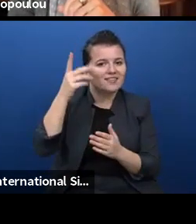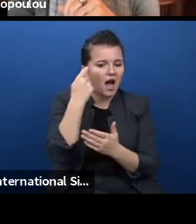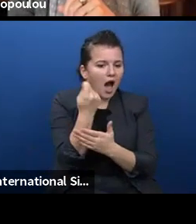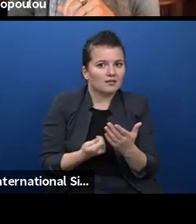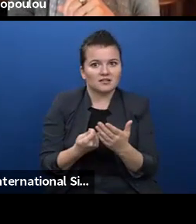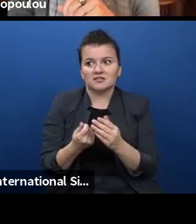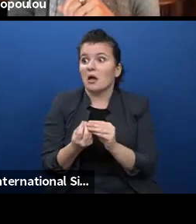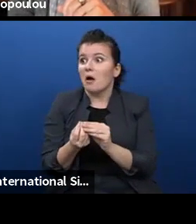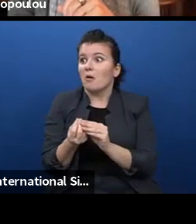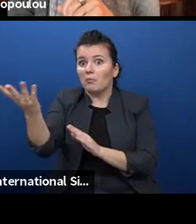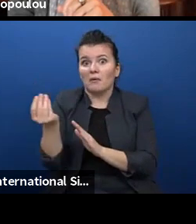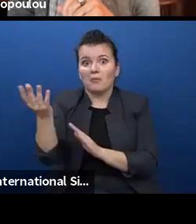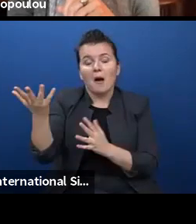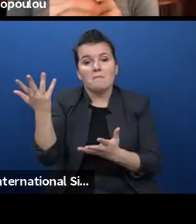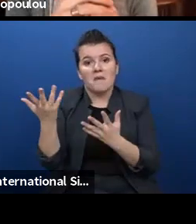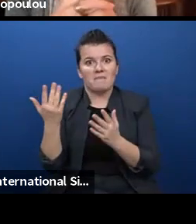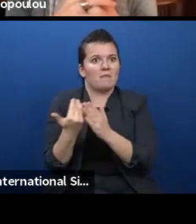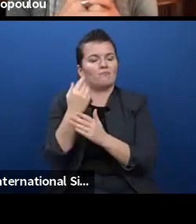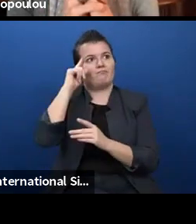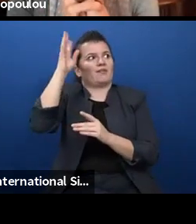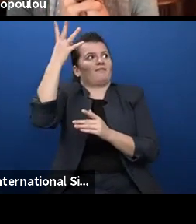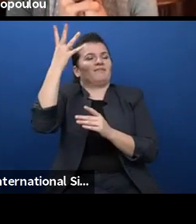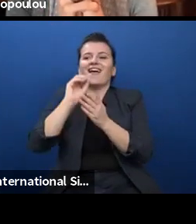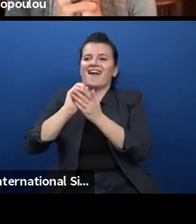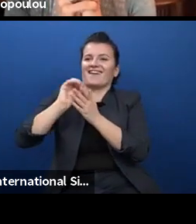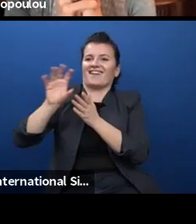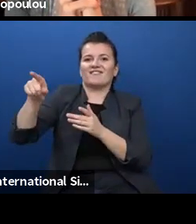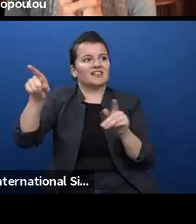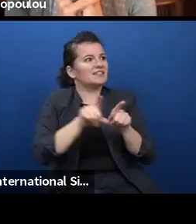So that's part, that's the two main areas